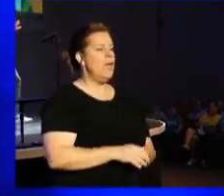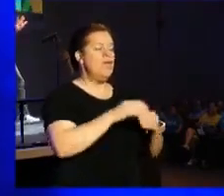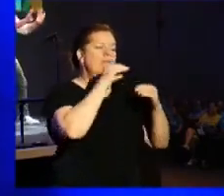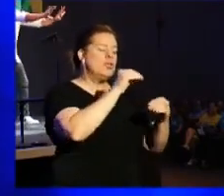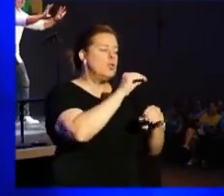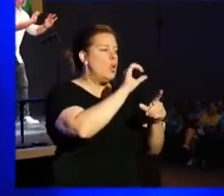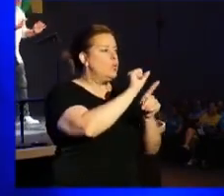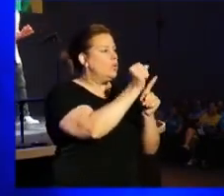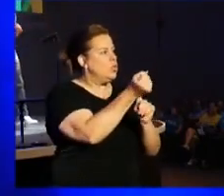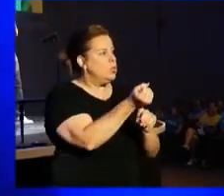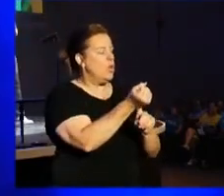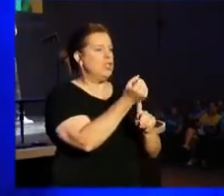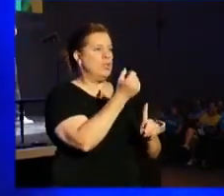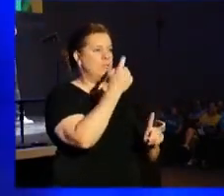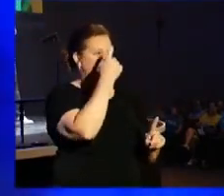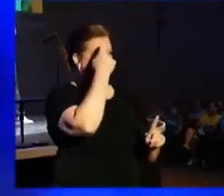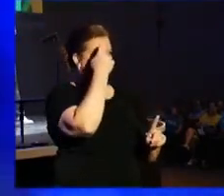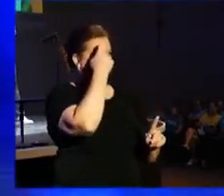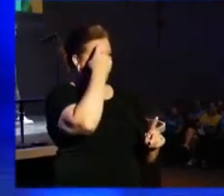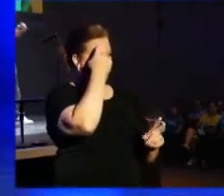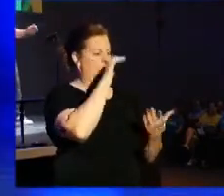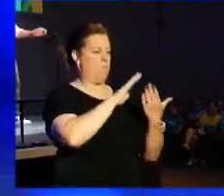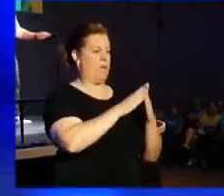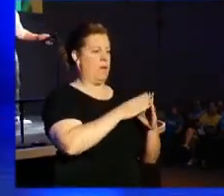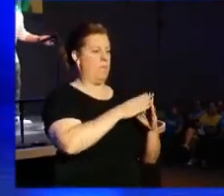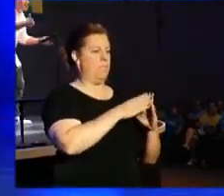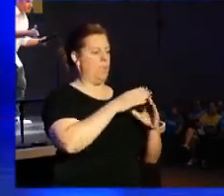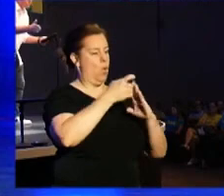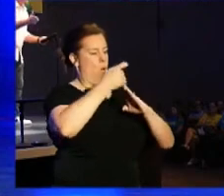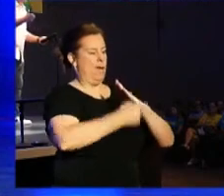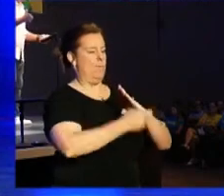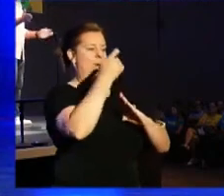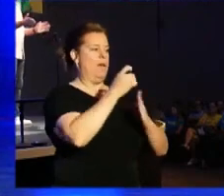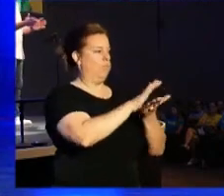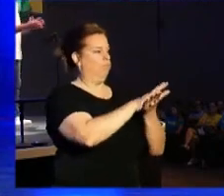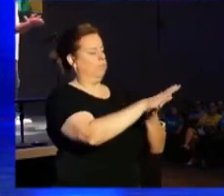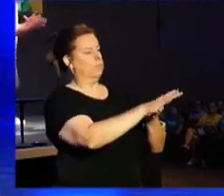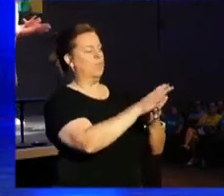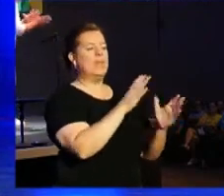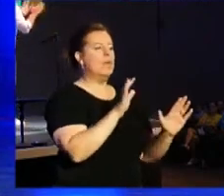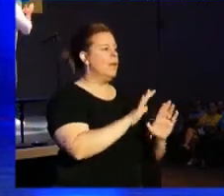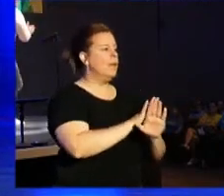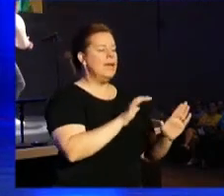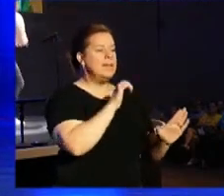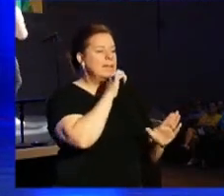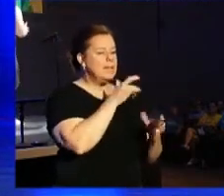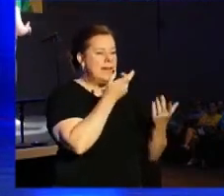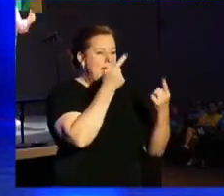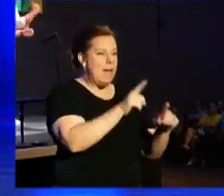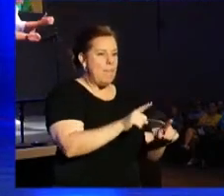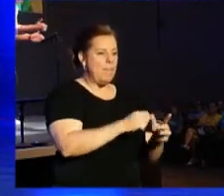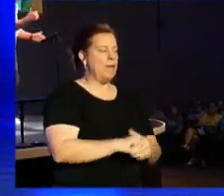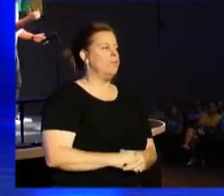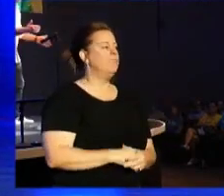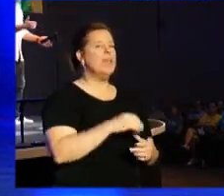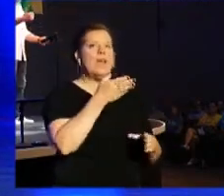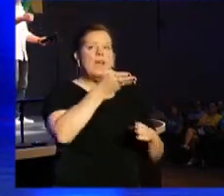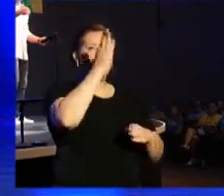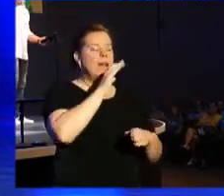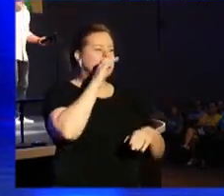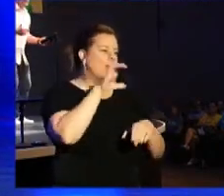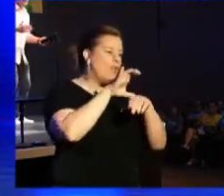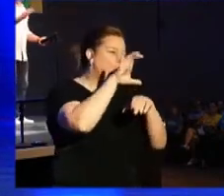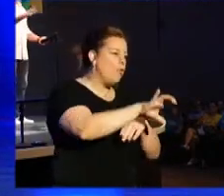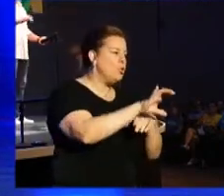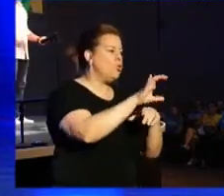and you just go out and you're a robot. God's never going to make you be kind, just like he's never going to make you serve or make you give